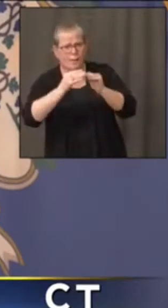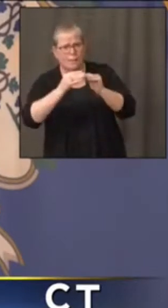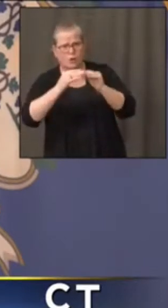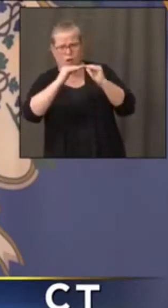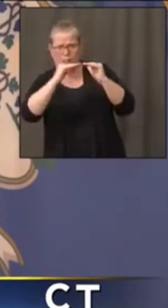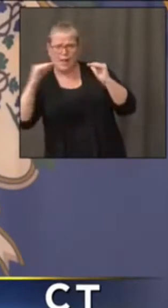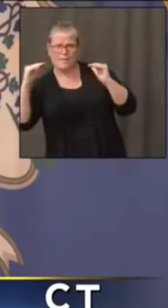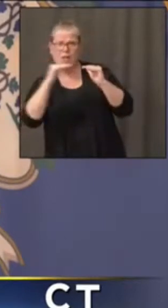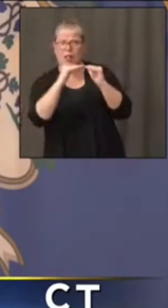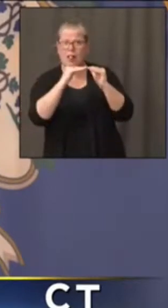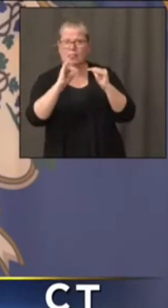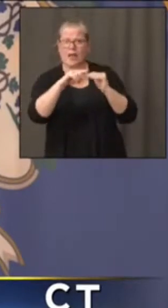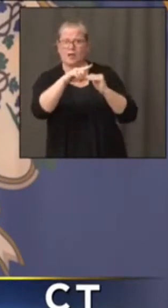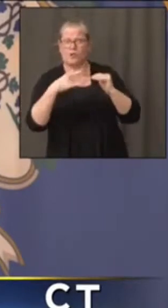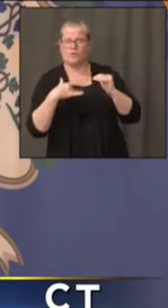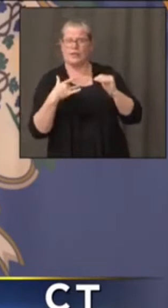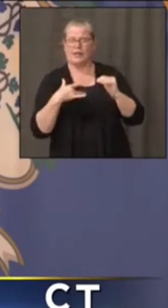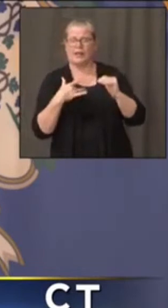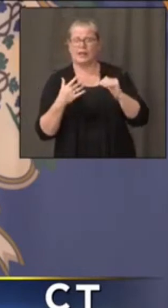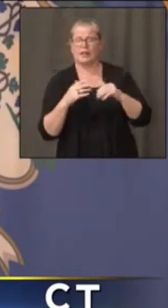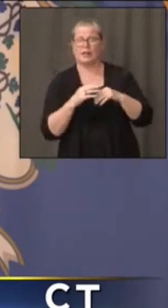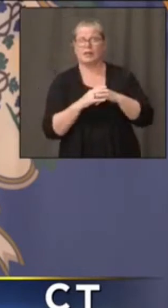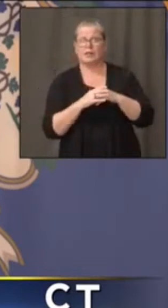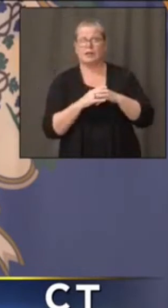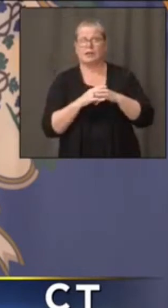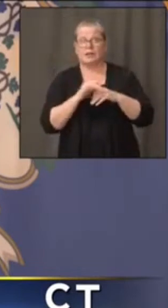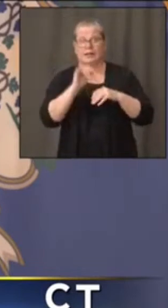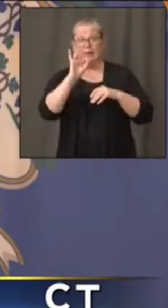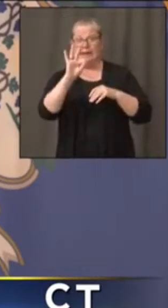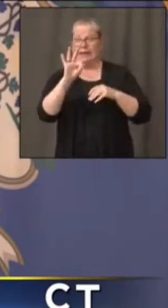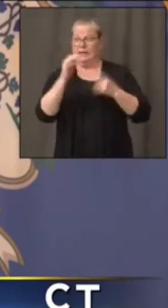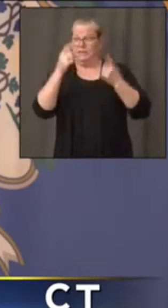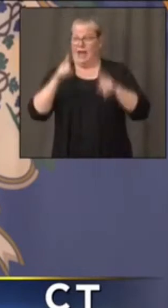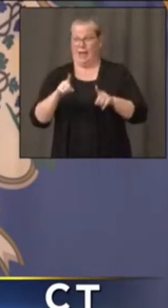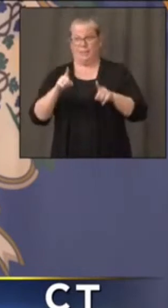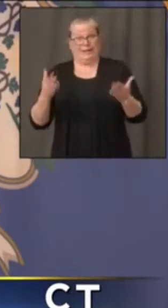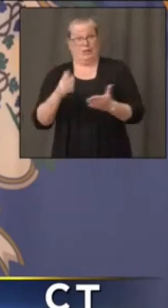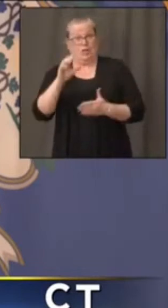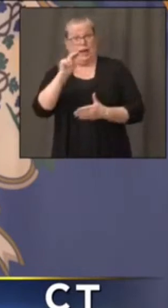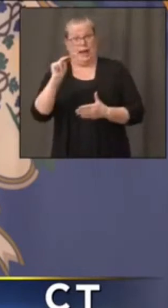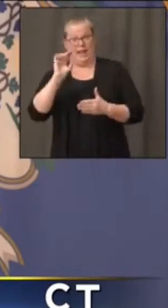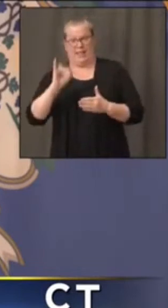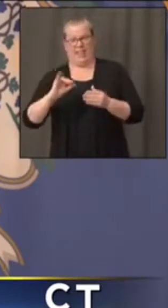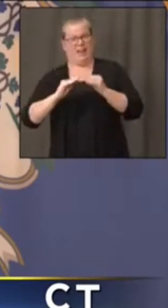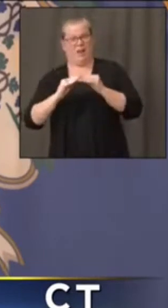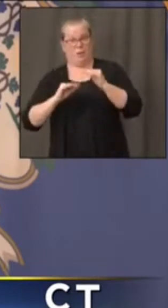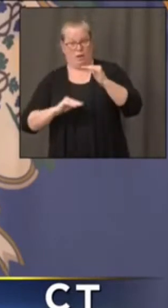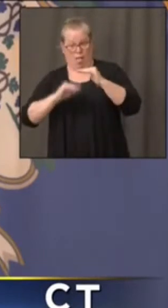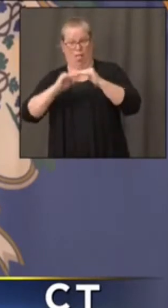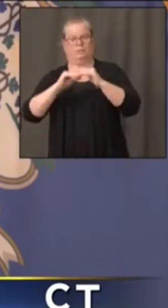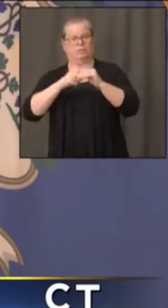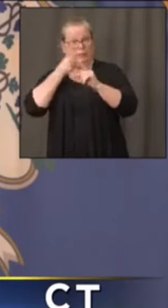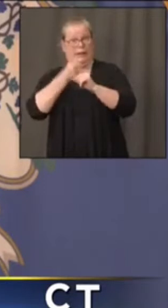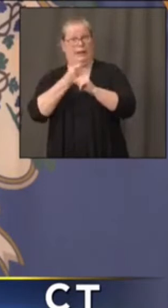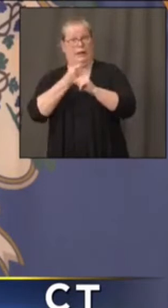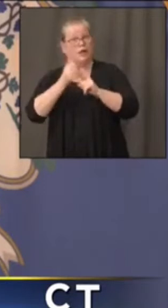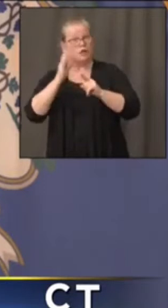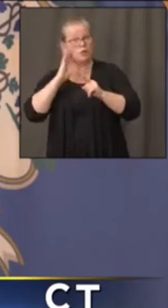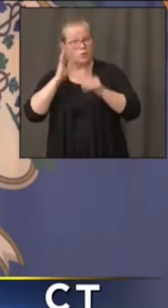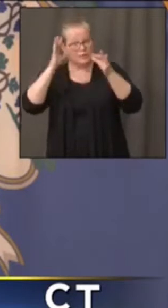would you know shut down indoor dining and completely here go backwards and you can any capacity I